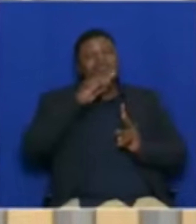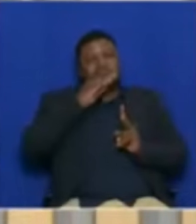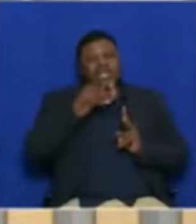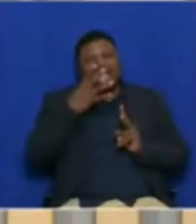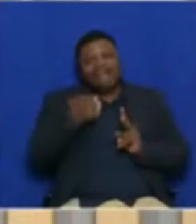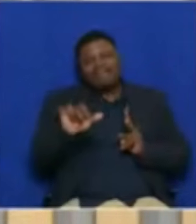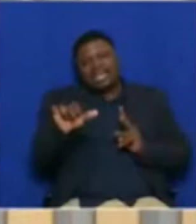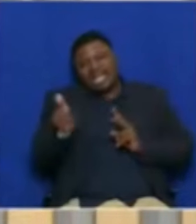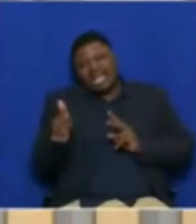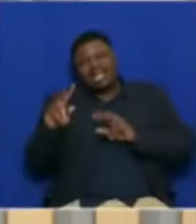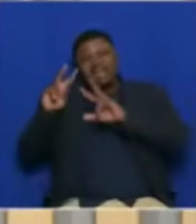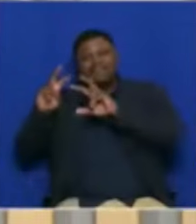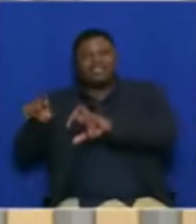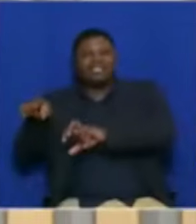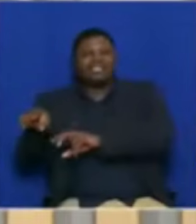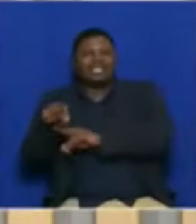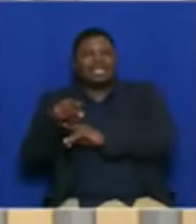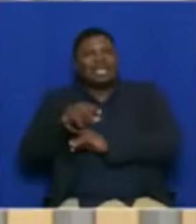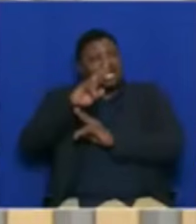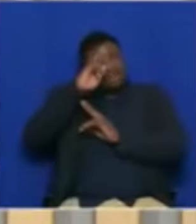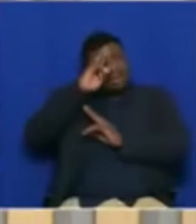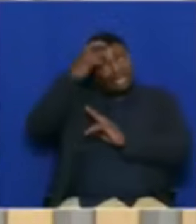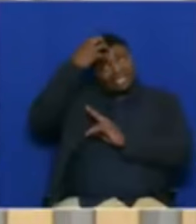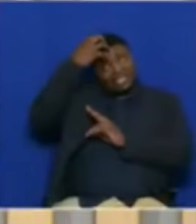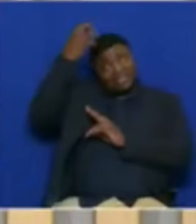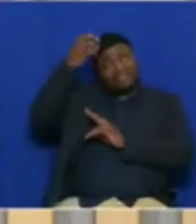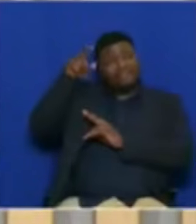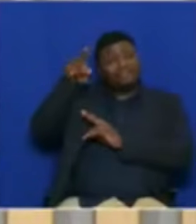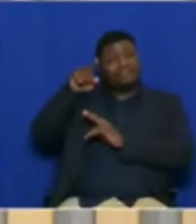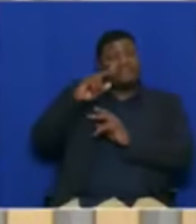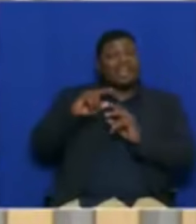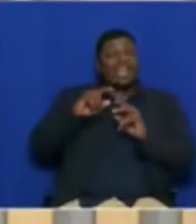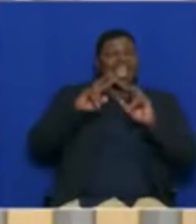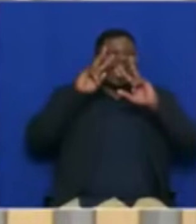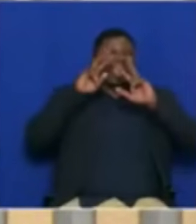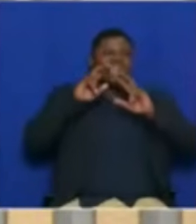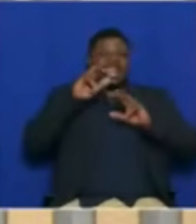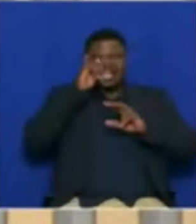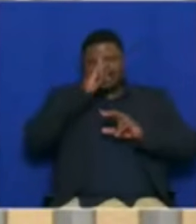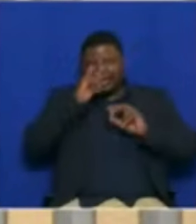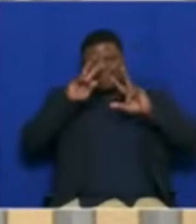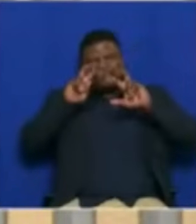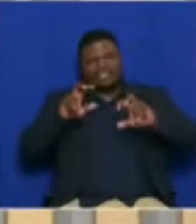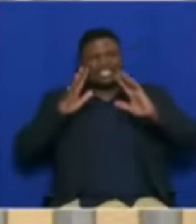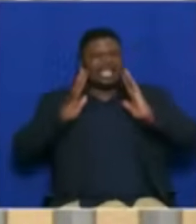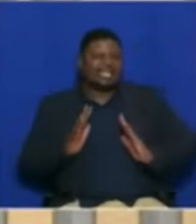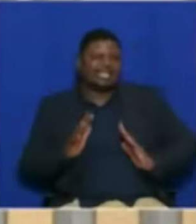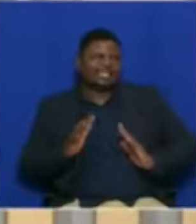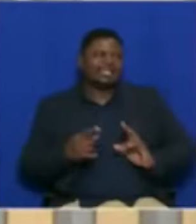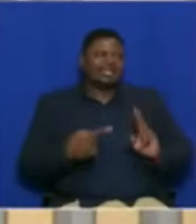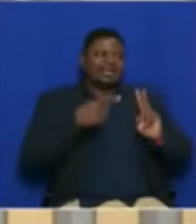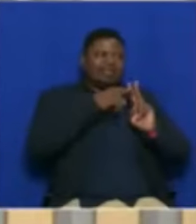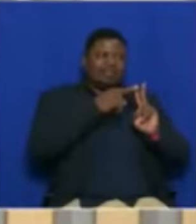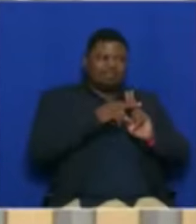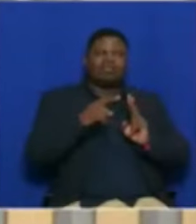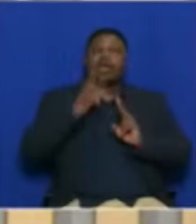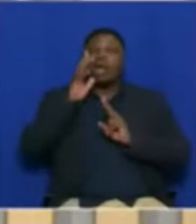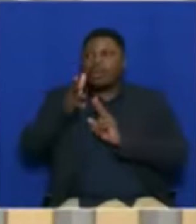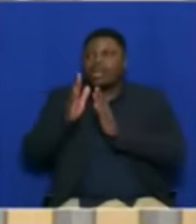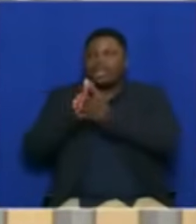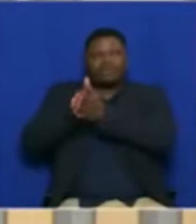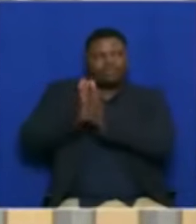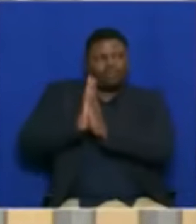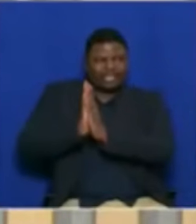picture of to complete all the investigations. Myself is, for example,